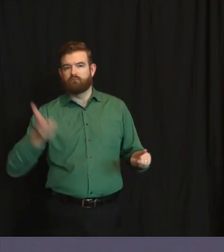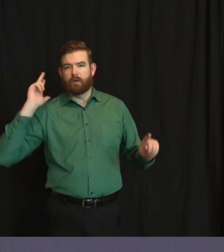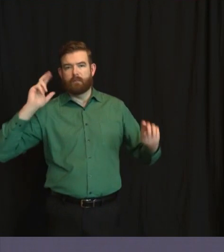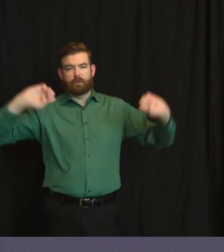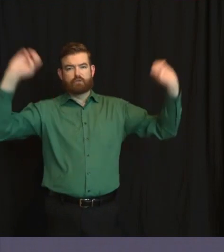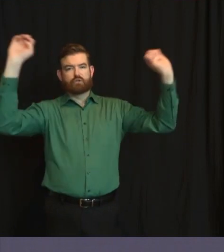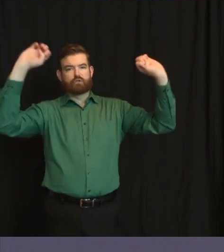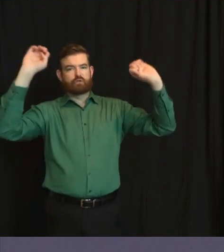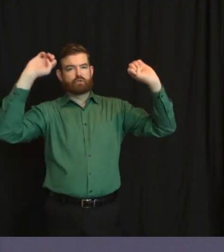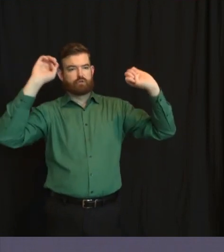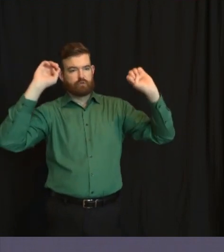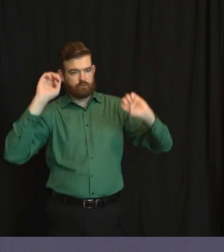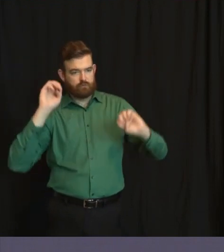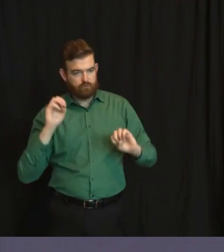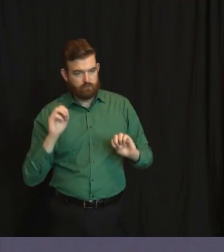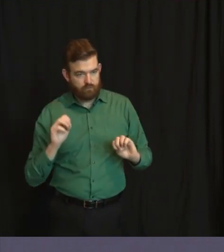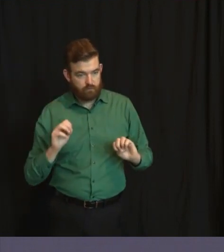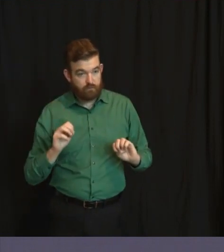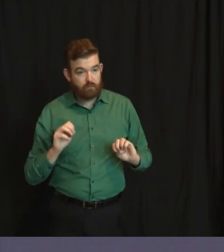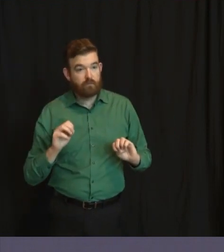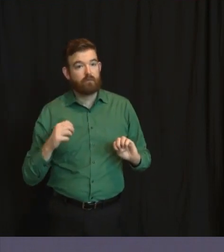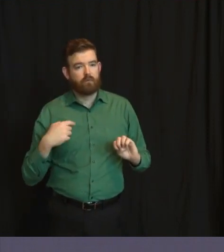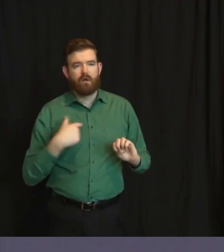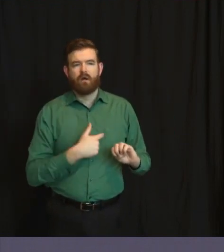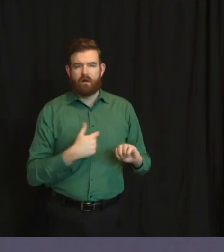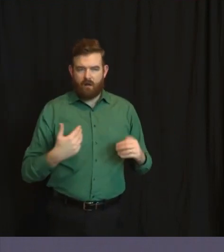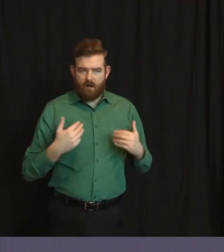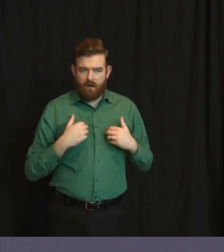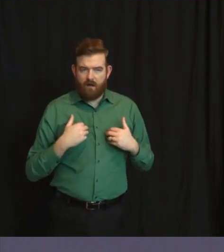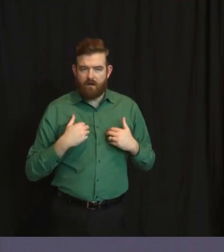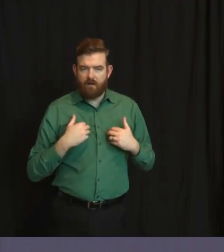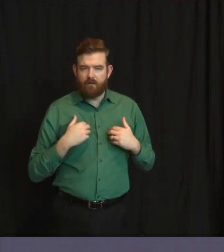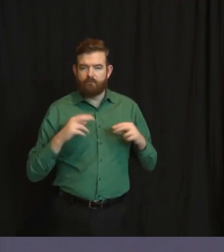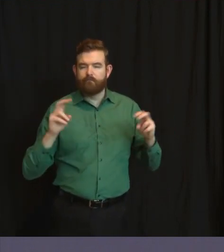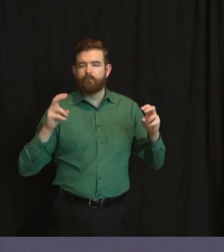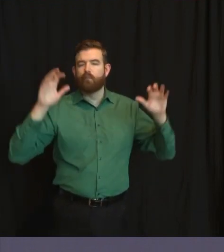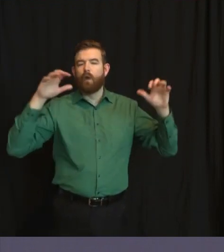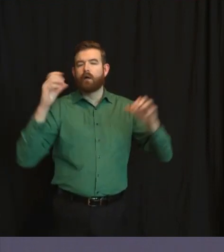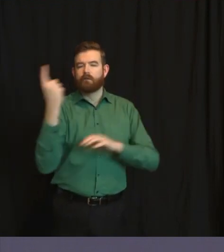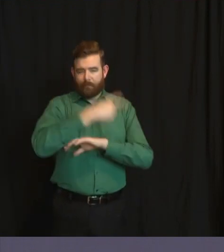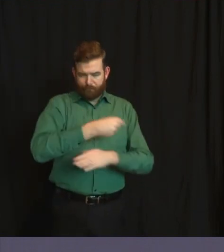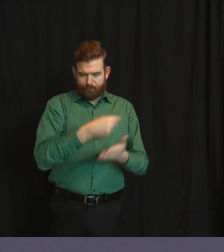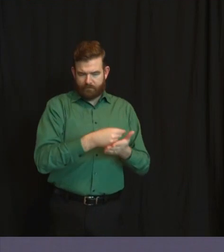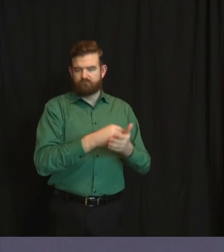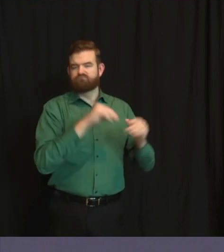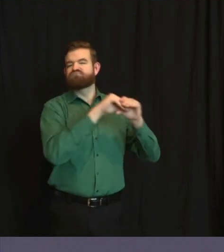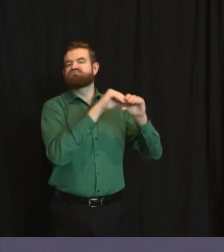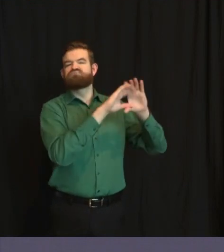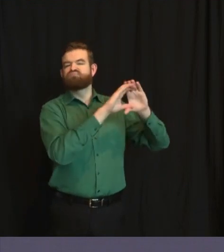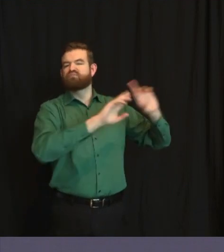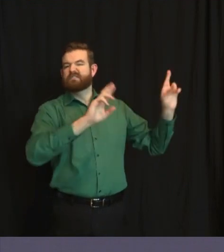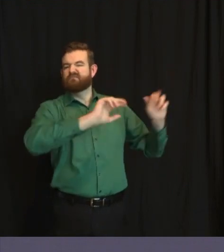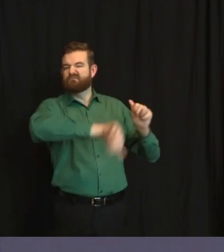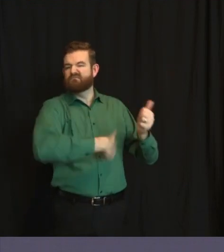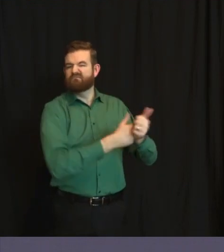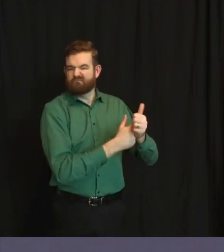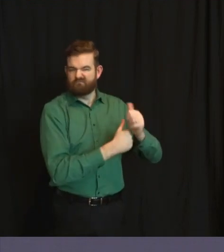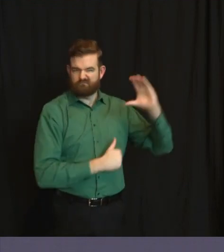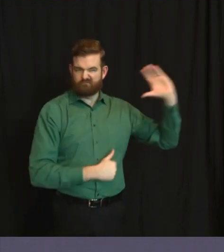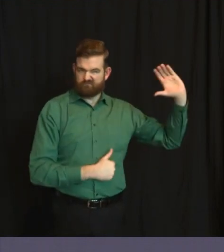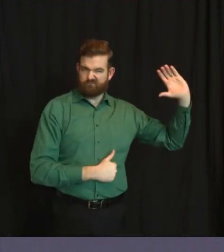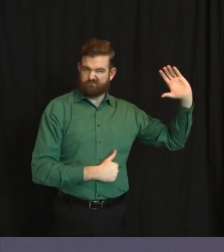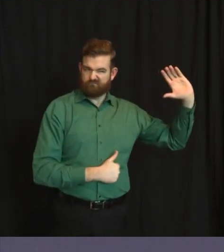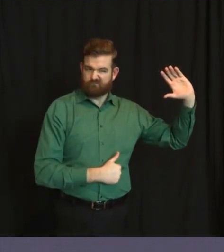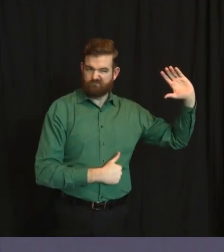up for a third bigger increase, rainy day fund. We were able to clip our outstanding indebtedness. We made historic